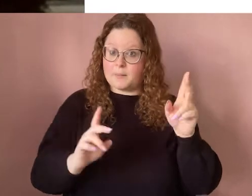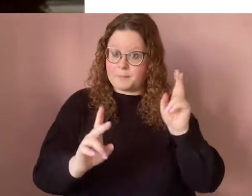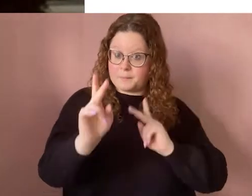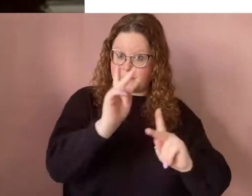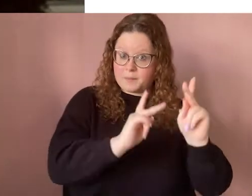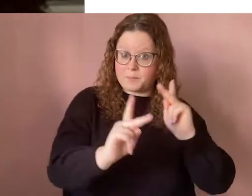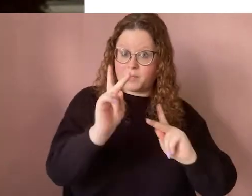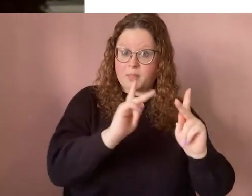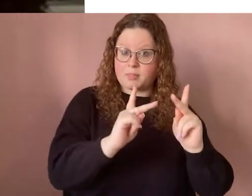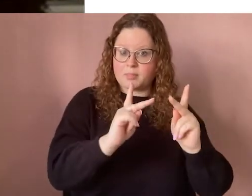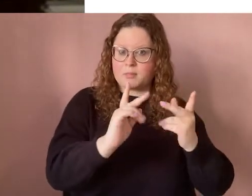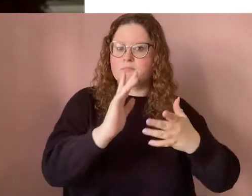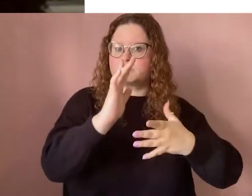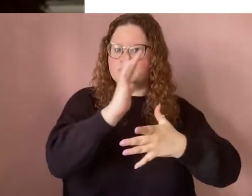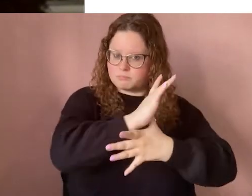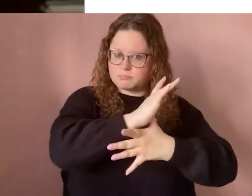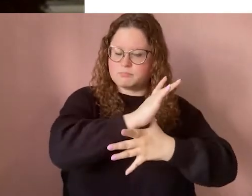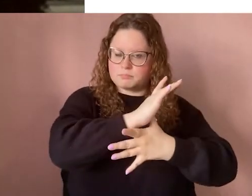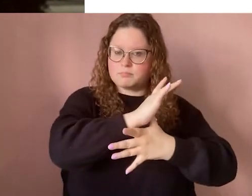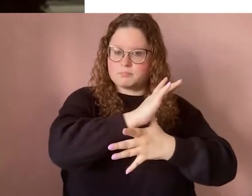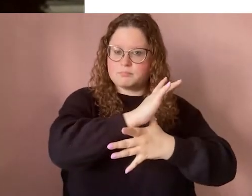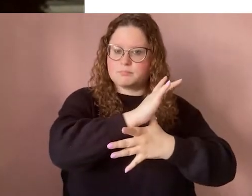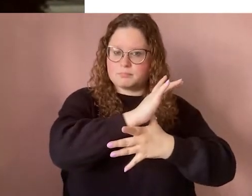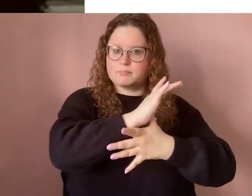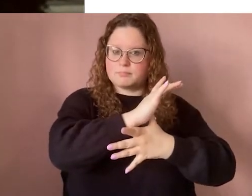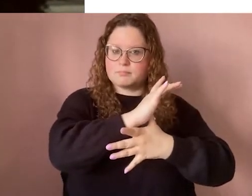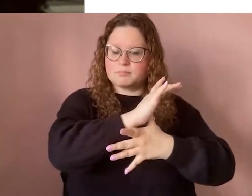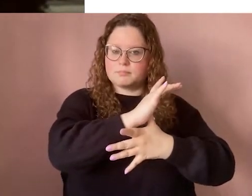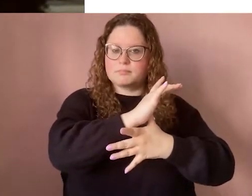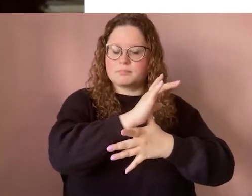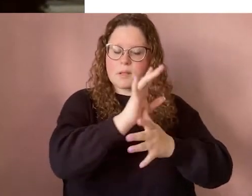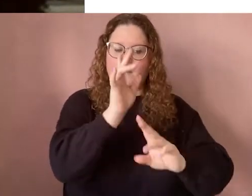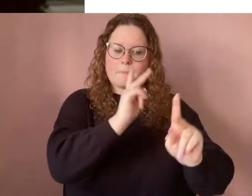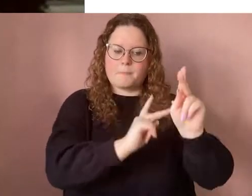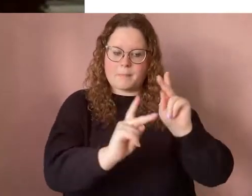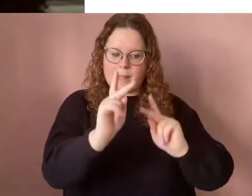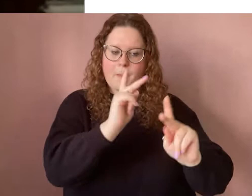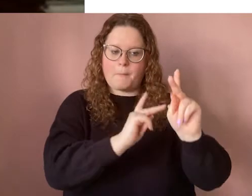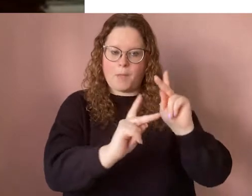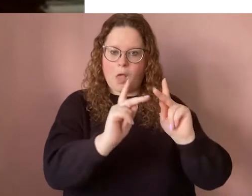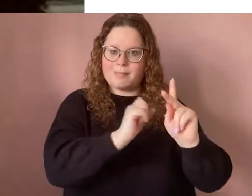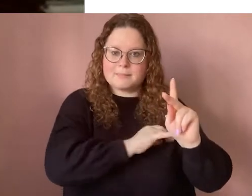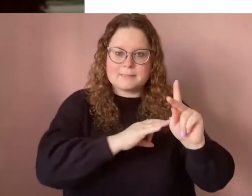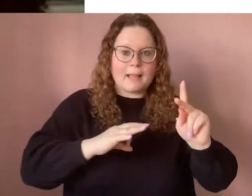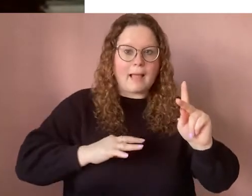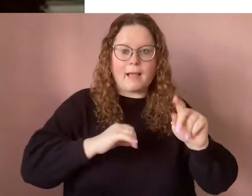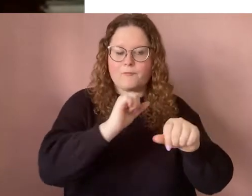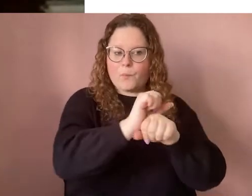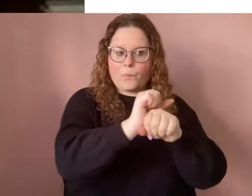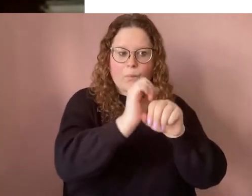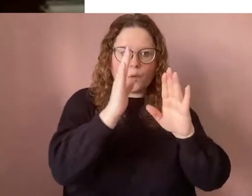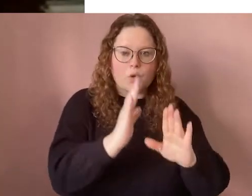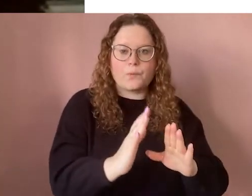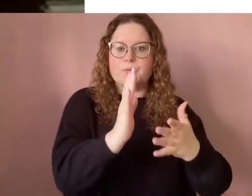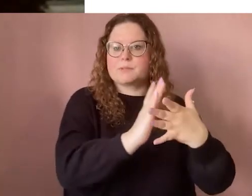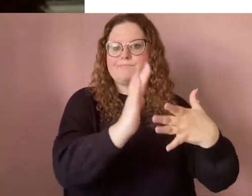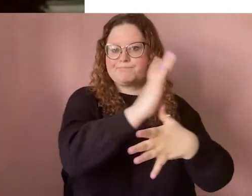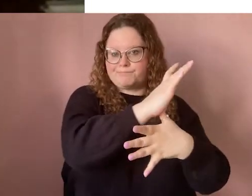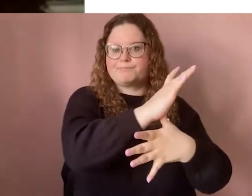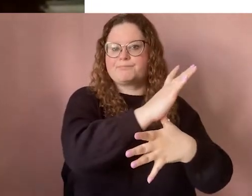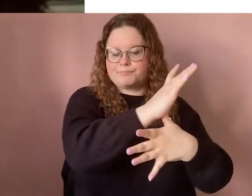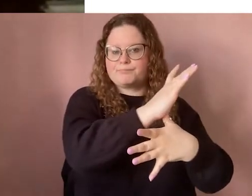the supreme person in workplaces of today and must be in workplaces